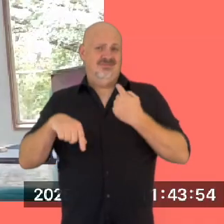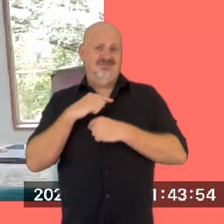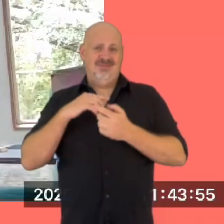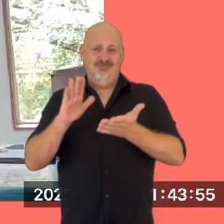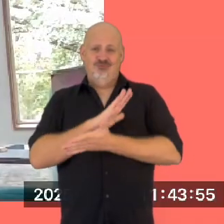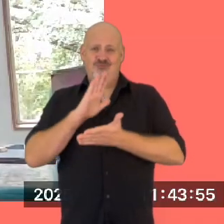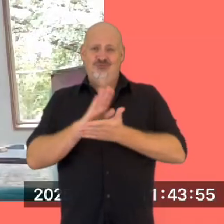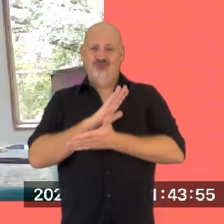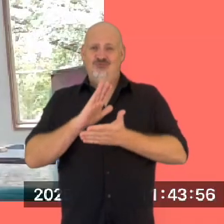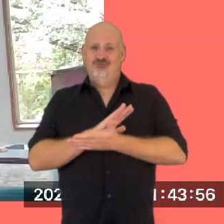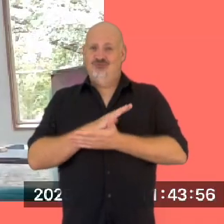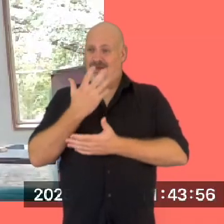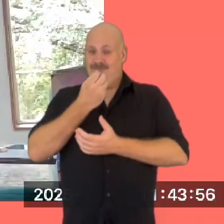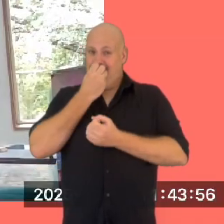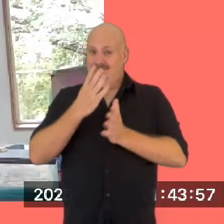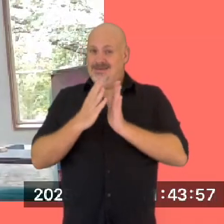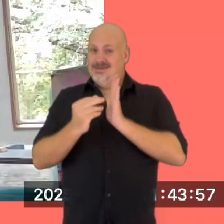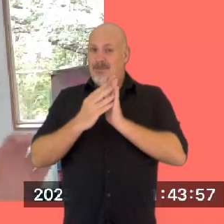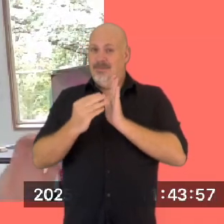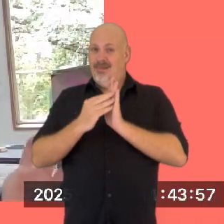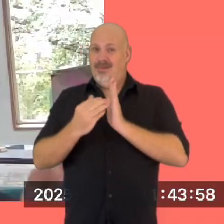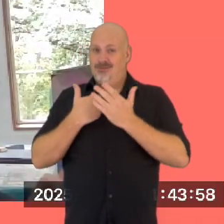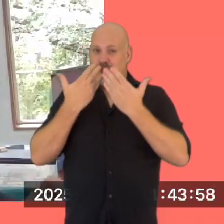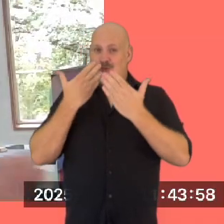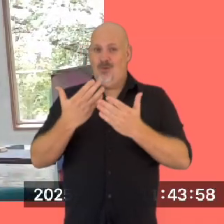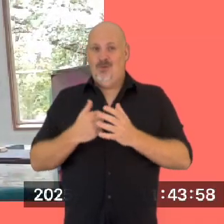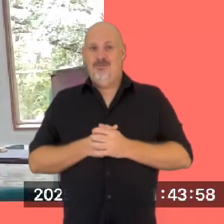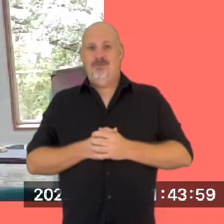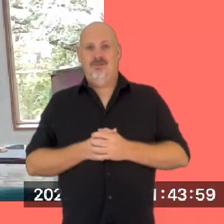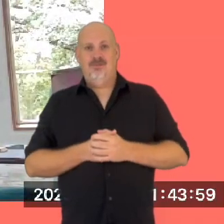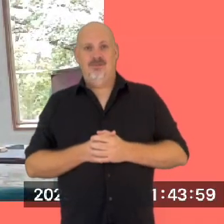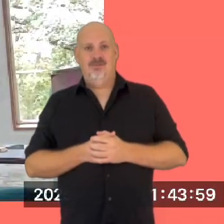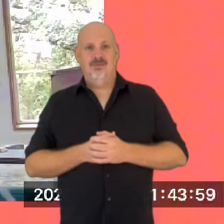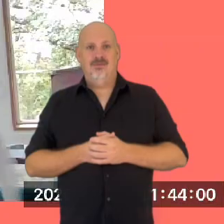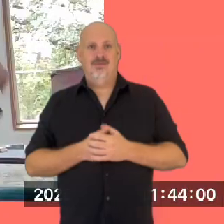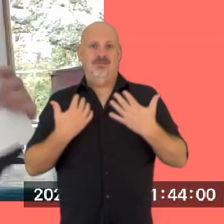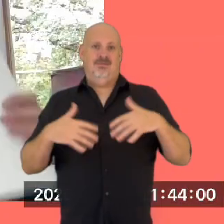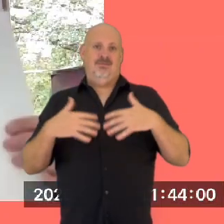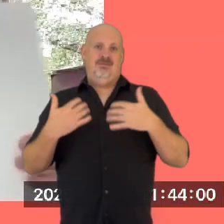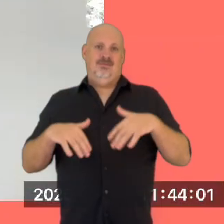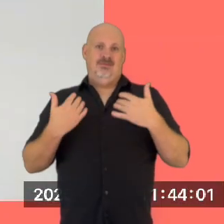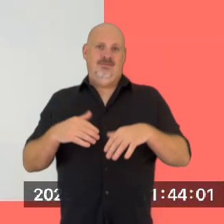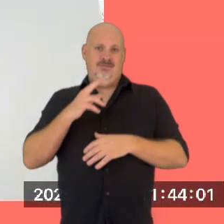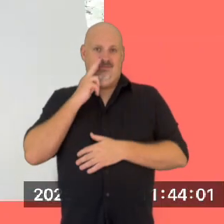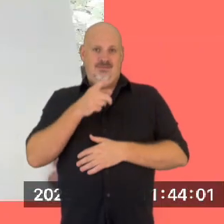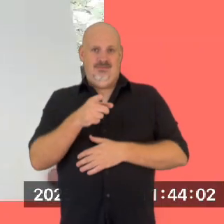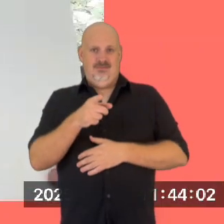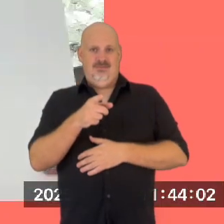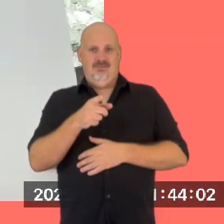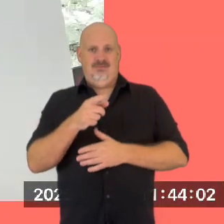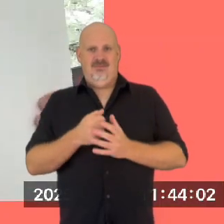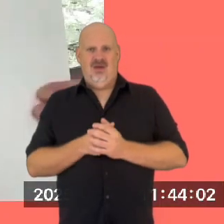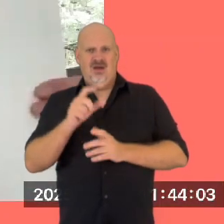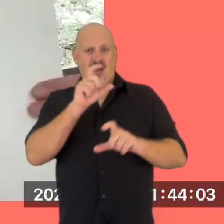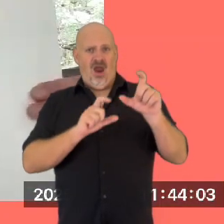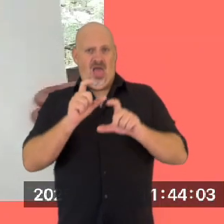Giles. We all absolutely loved the session. I've got some gorgeous examples to show here. This is by Emma. Oh my God,